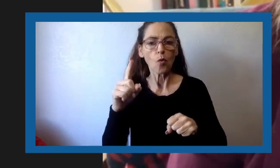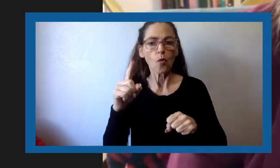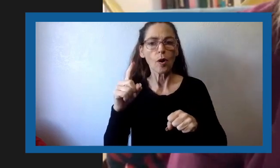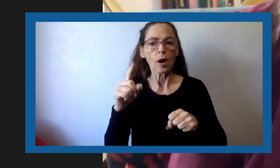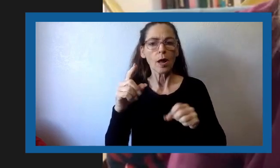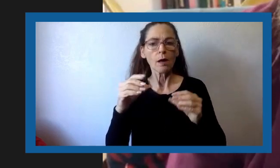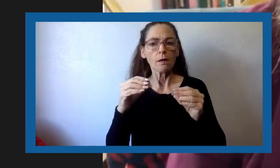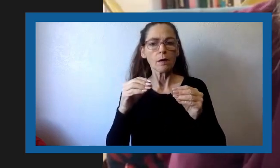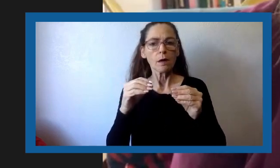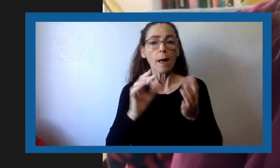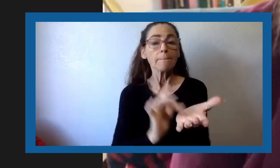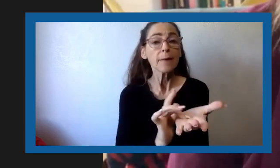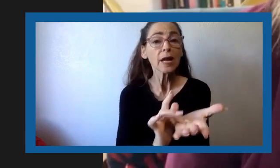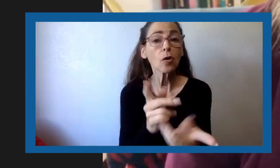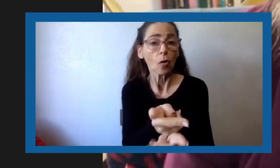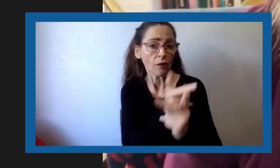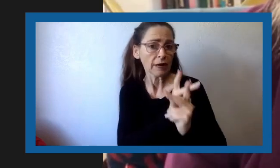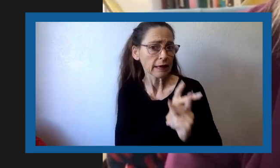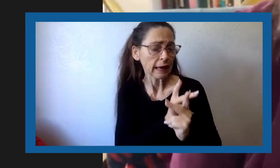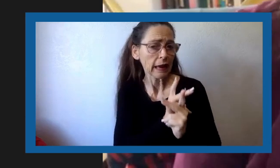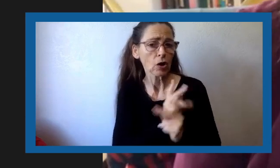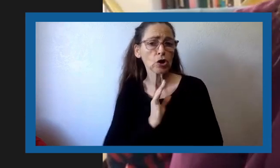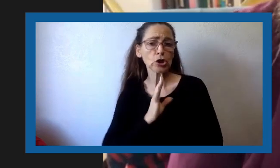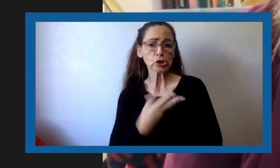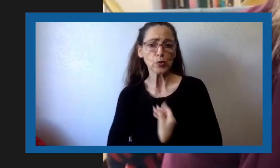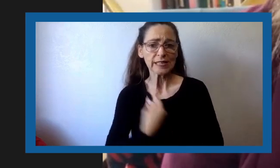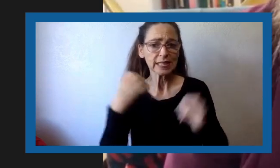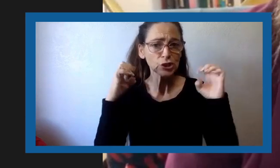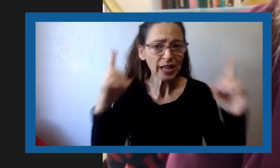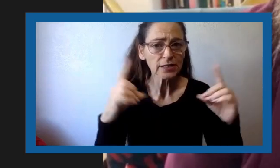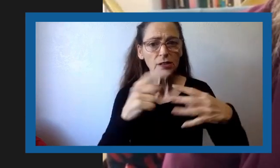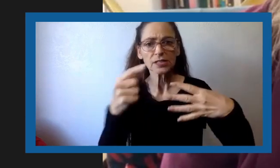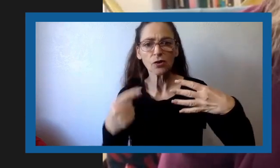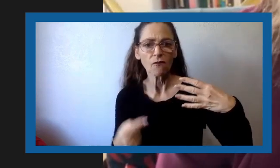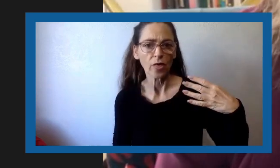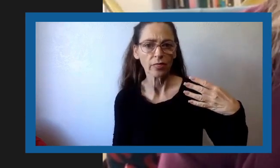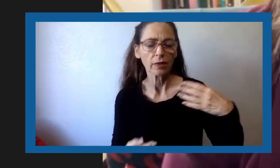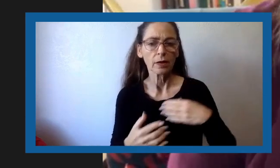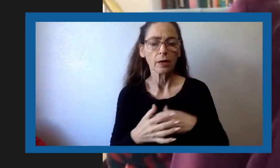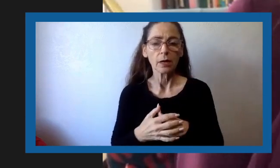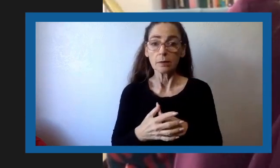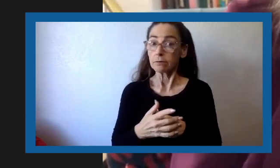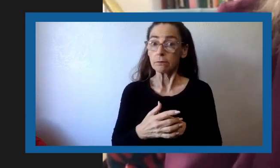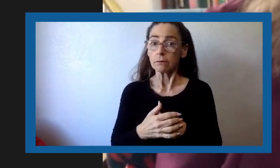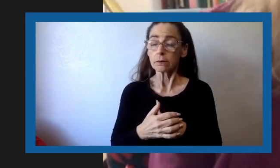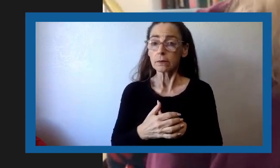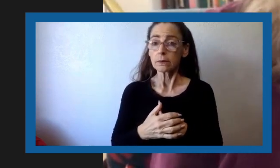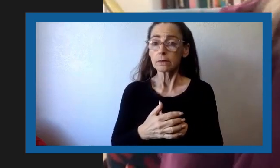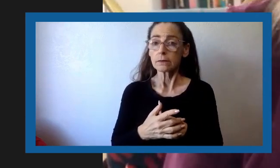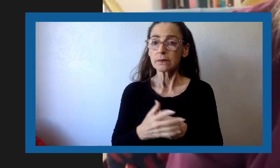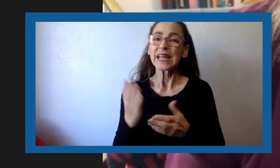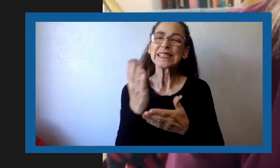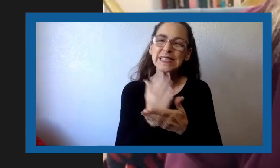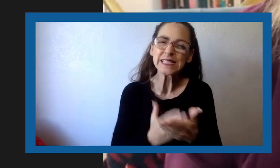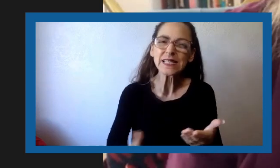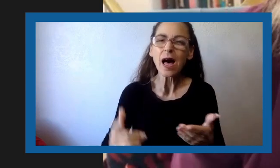steps on trans medical care, trans education, so forth. So that's, some of the